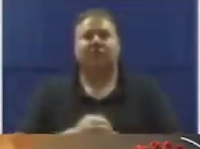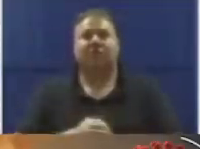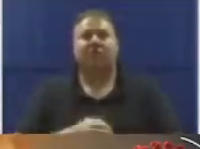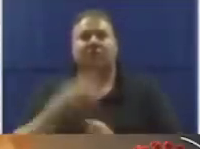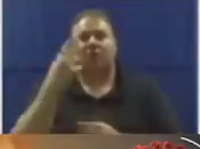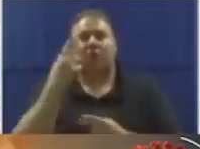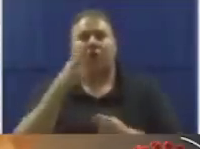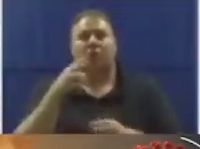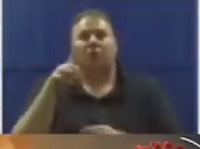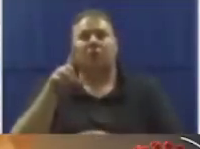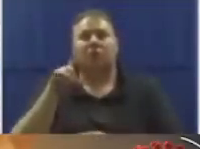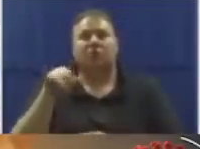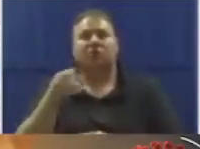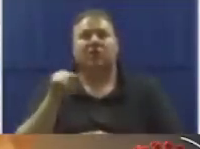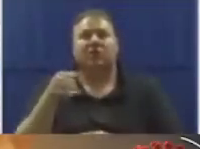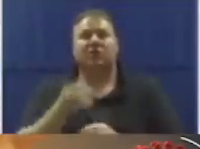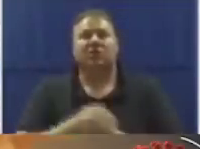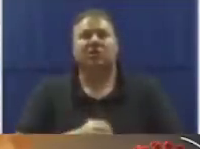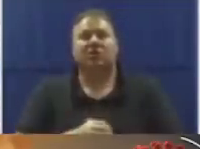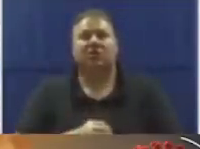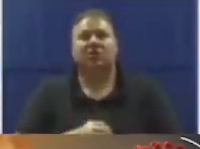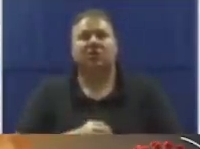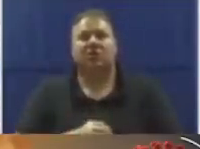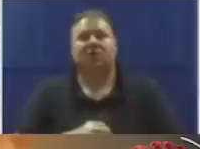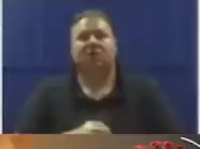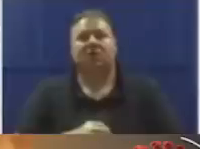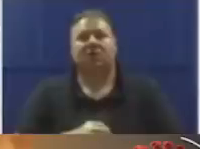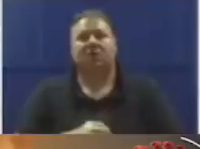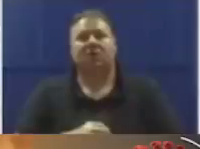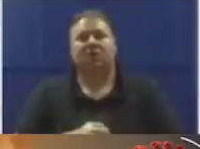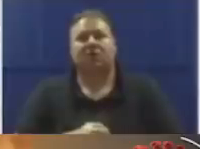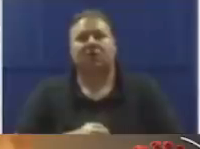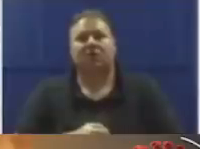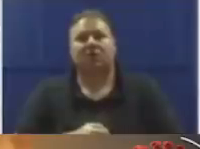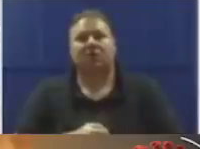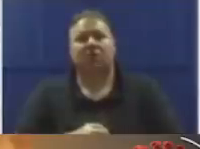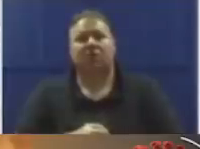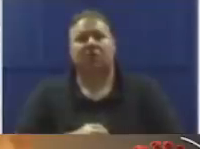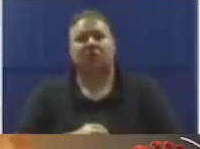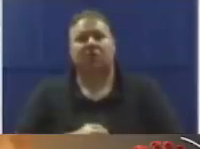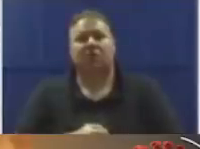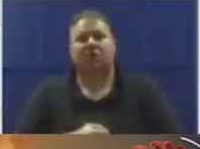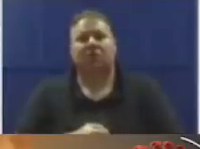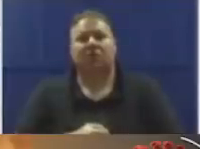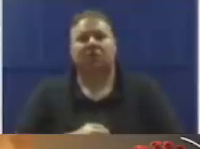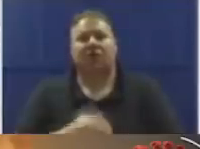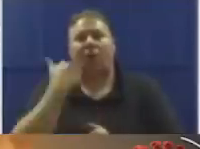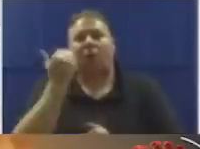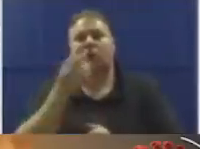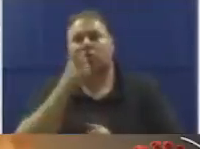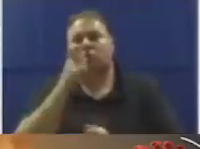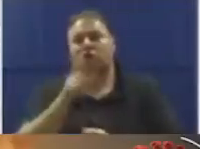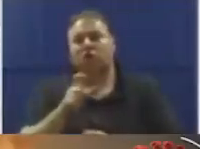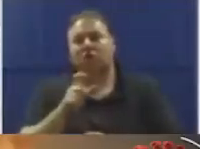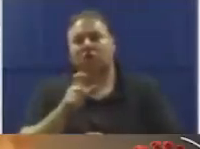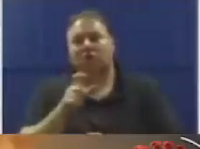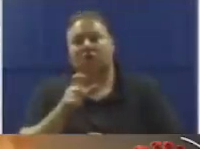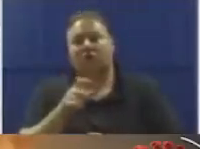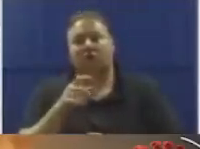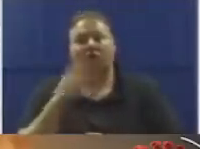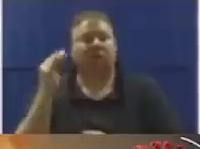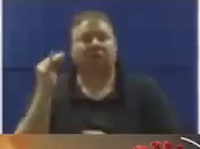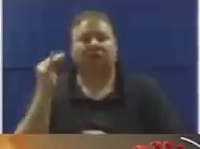Danji. I just want to check, Honorable Presiding Officer, the Honorable Leader